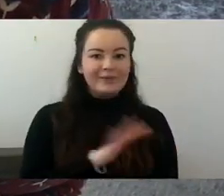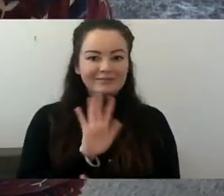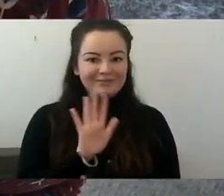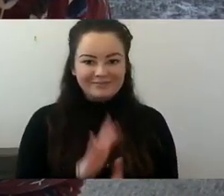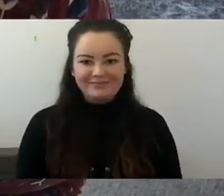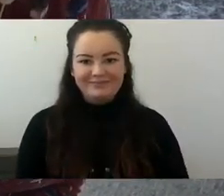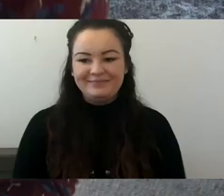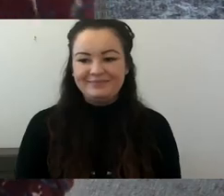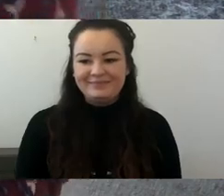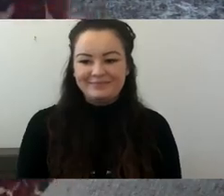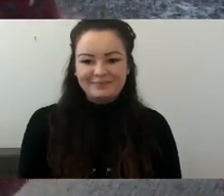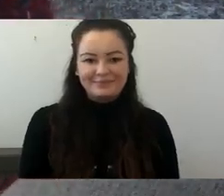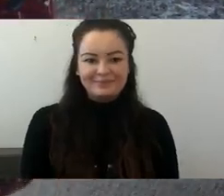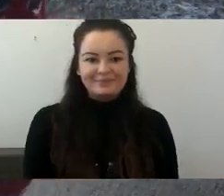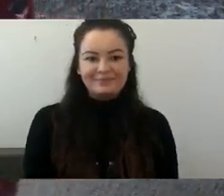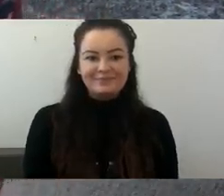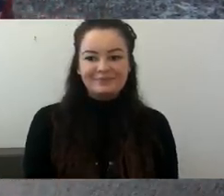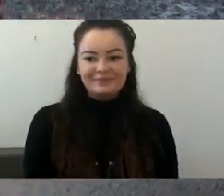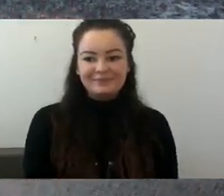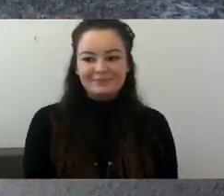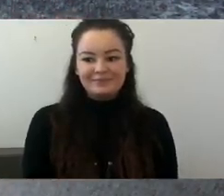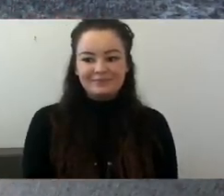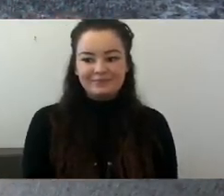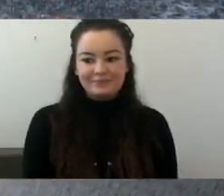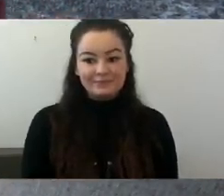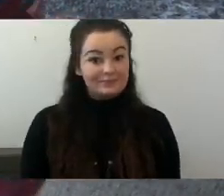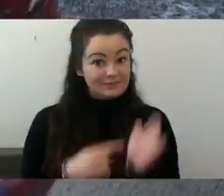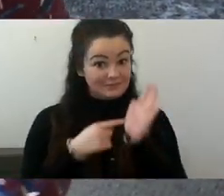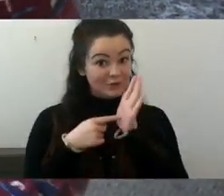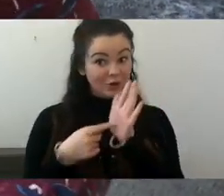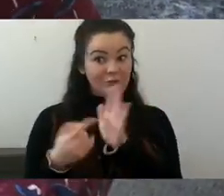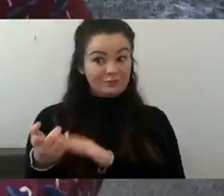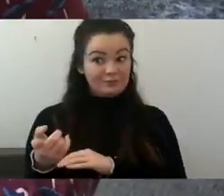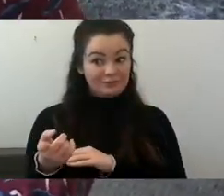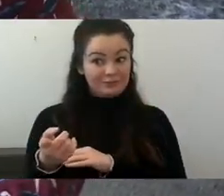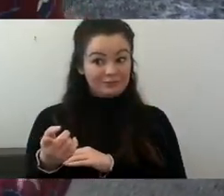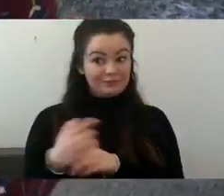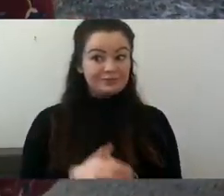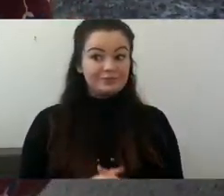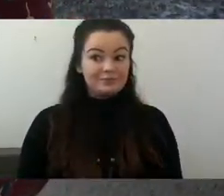quite a few of them will fall off otherwise. There we go. So I've got